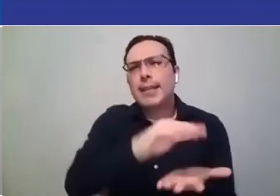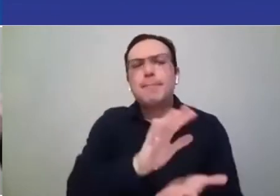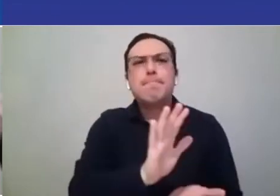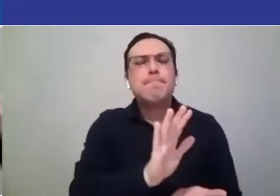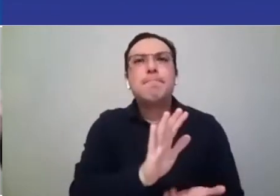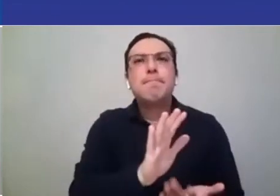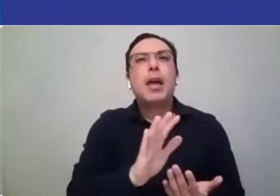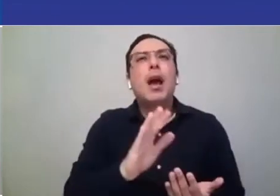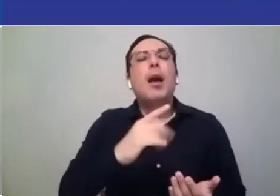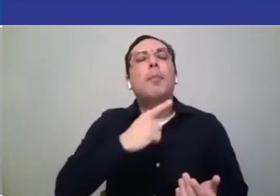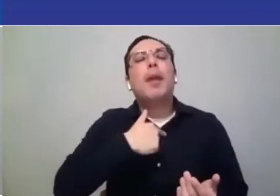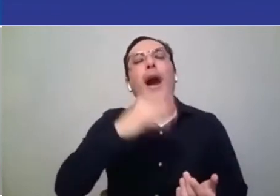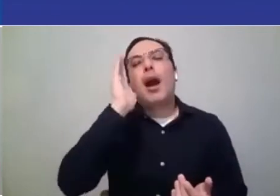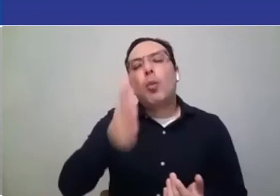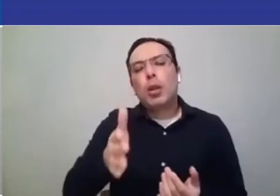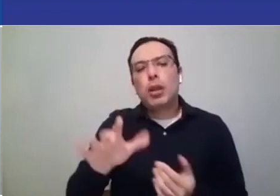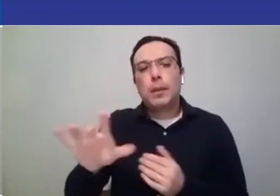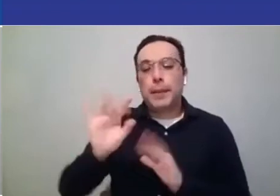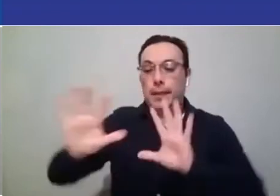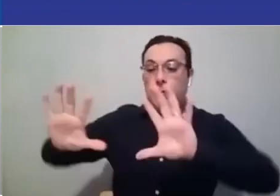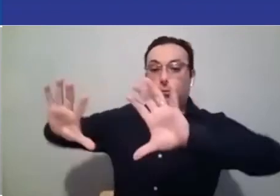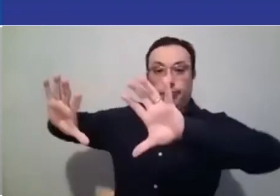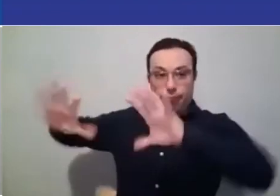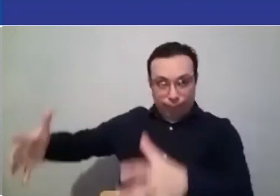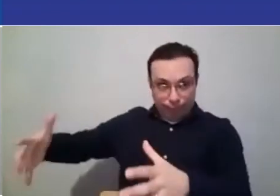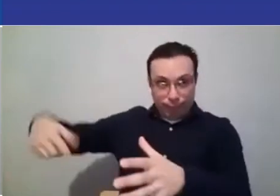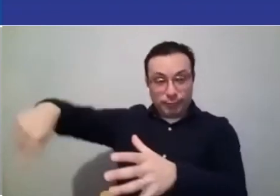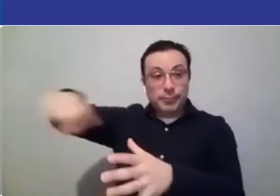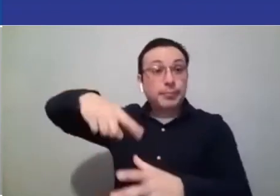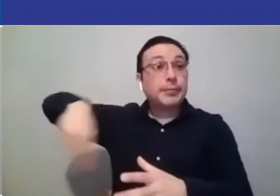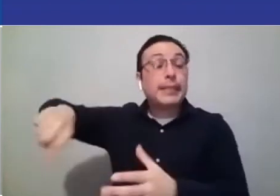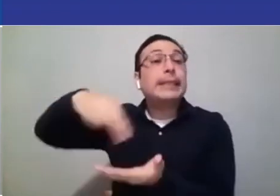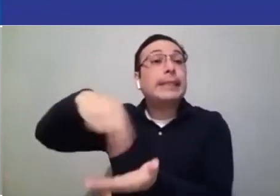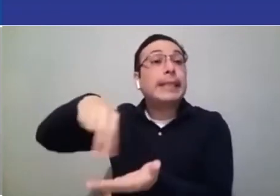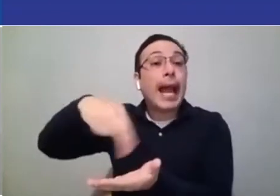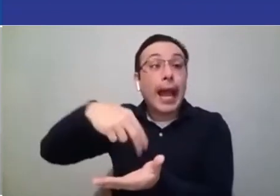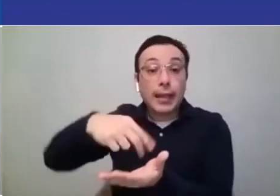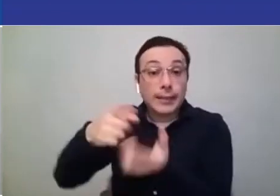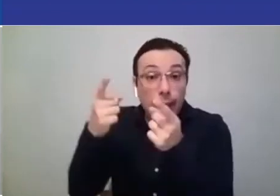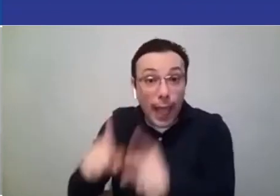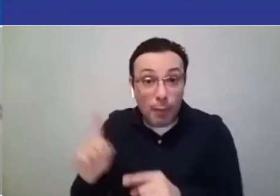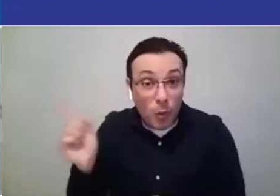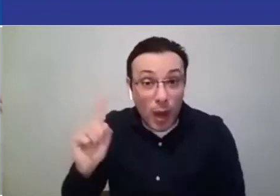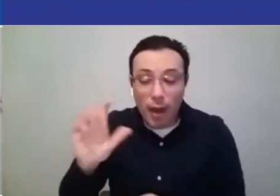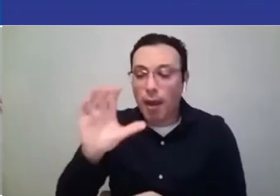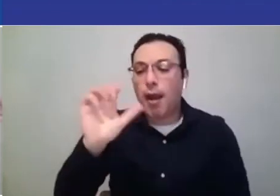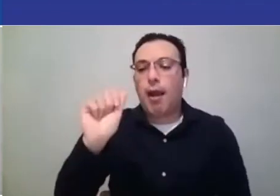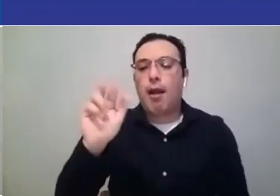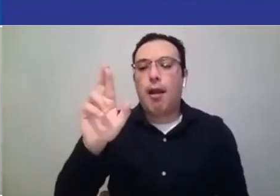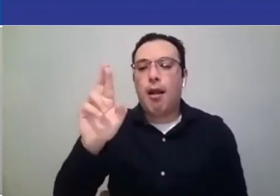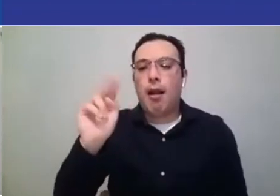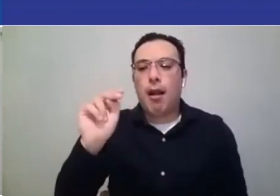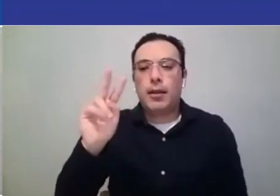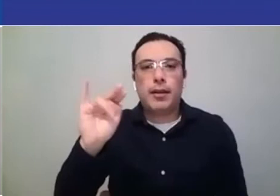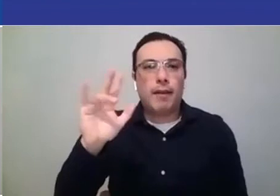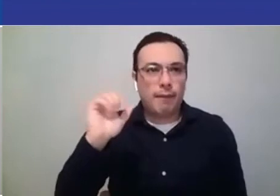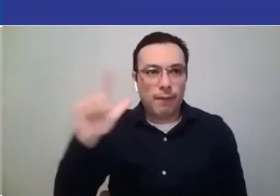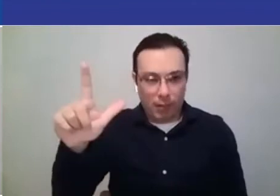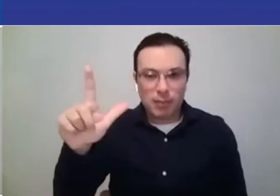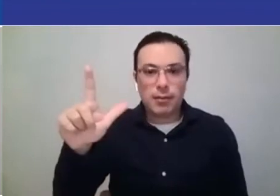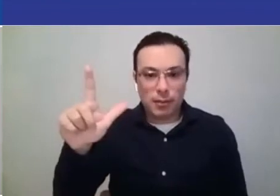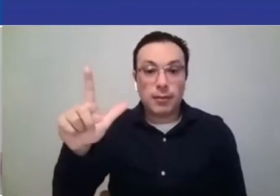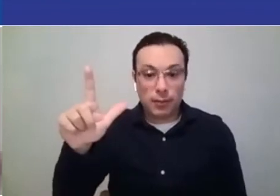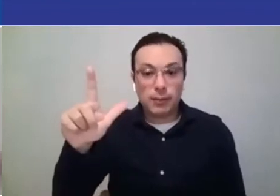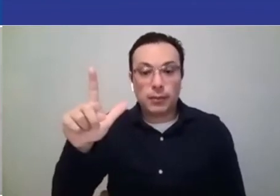a group or body of dances that are exemplified in Carnival. And I think that